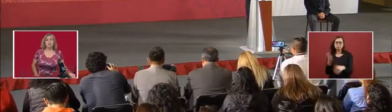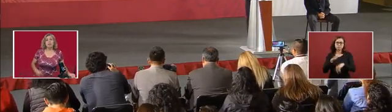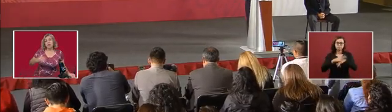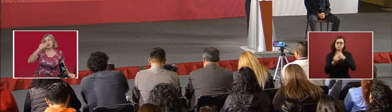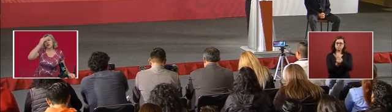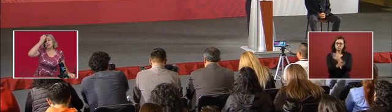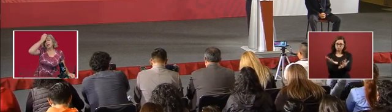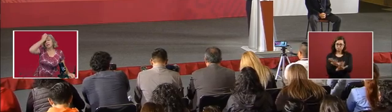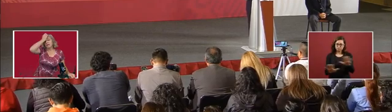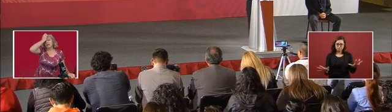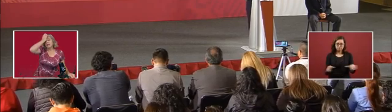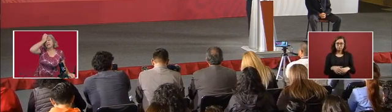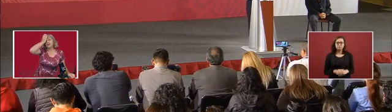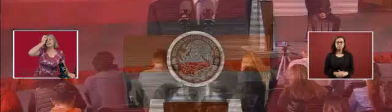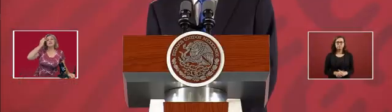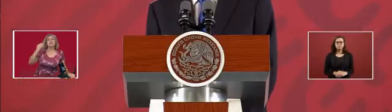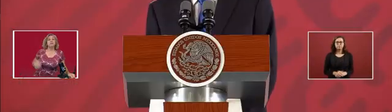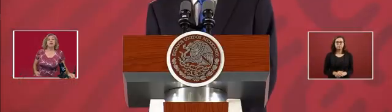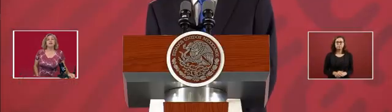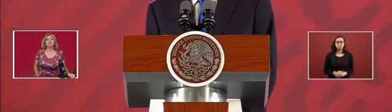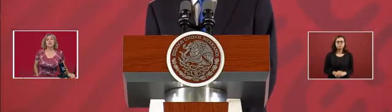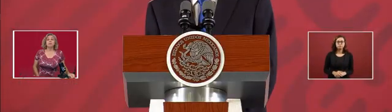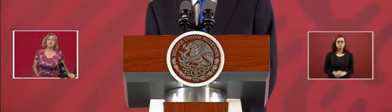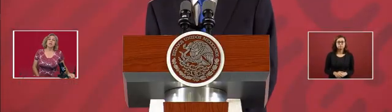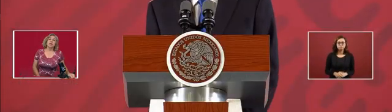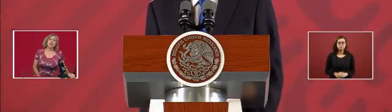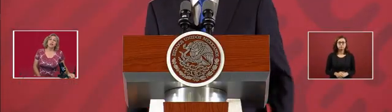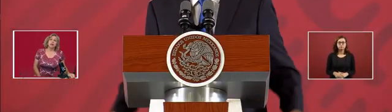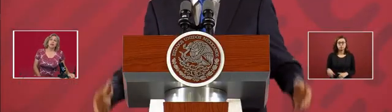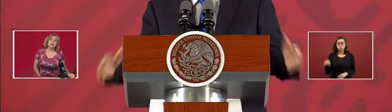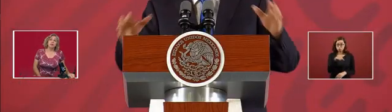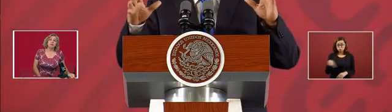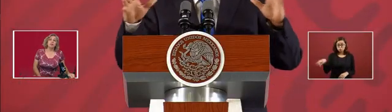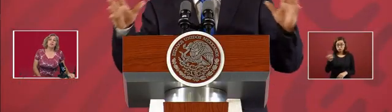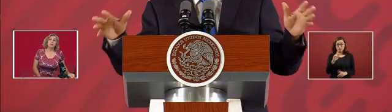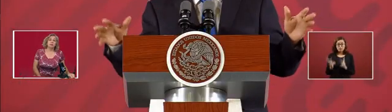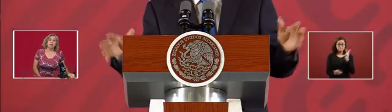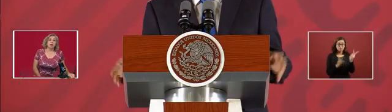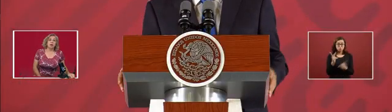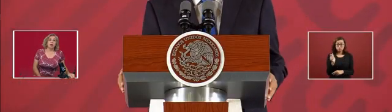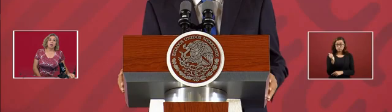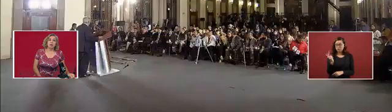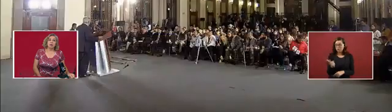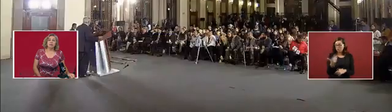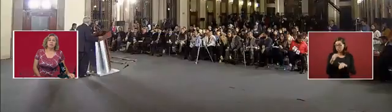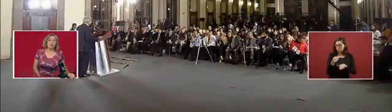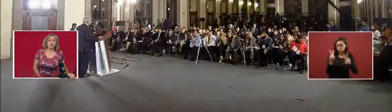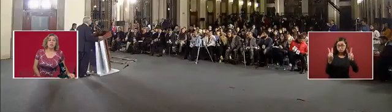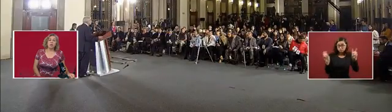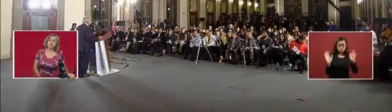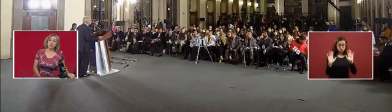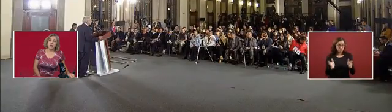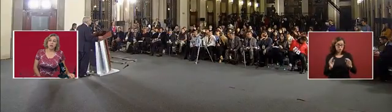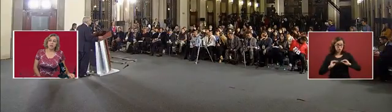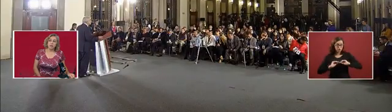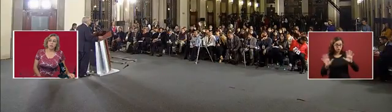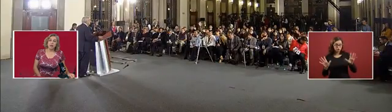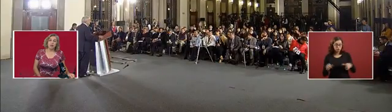well explained, and it helps us a lot in order to participate in the